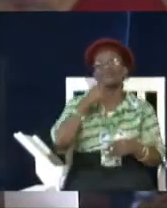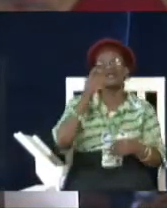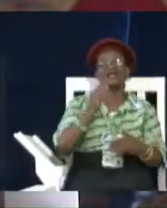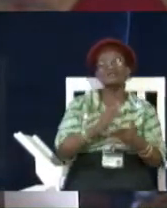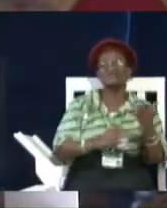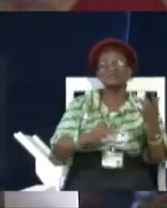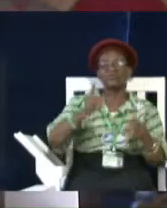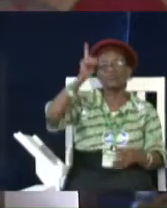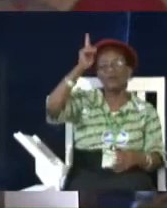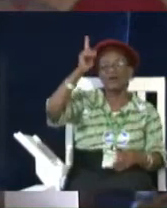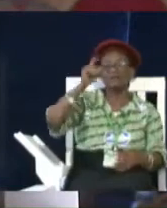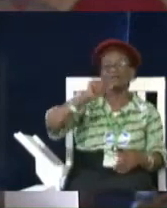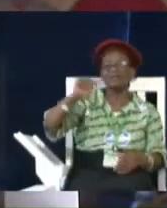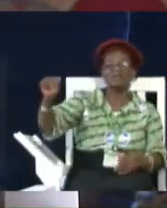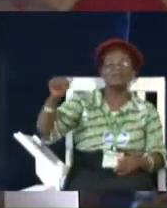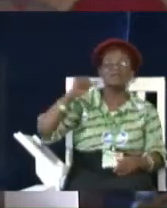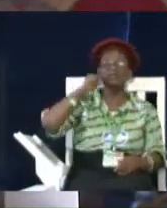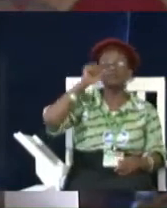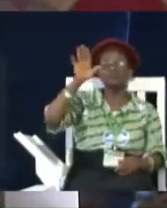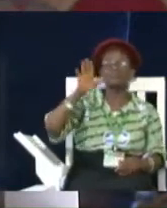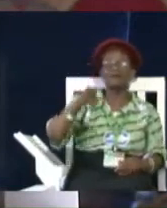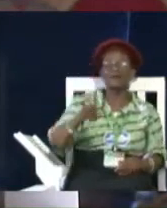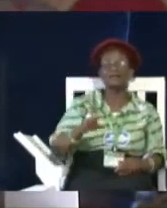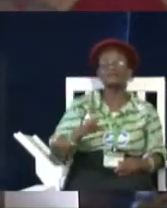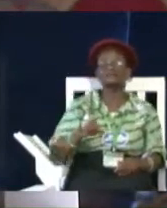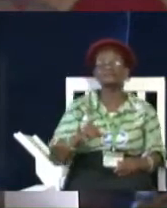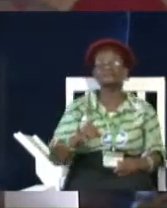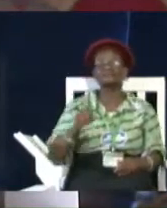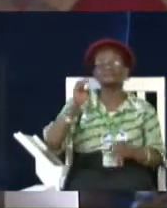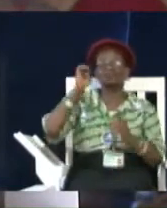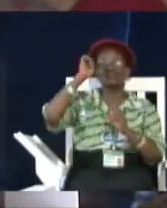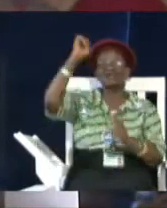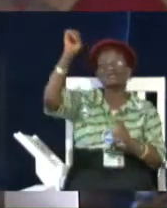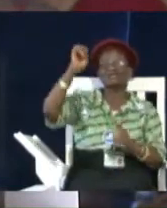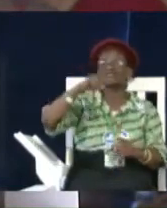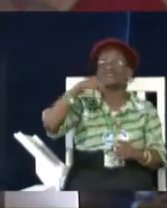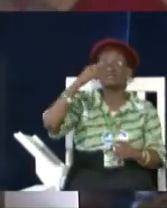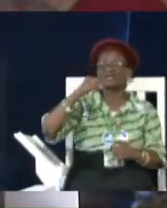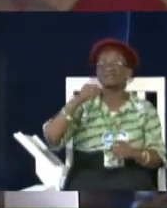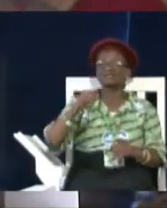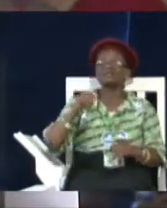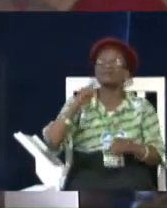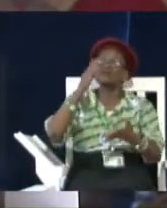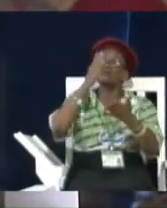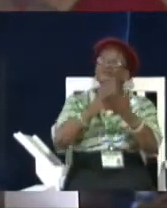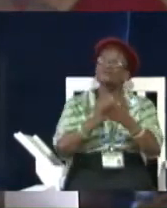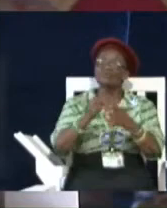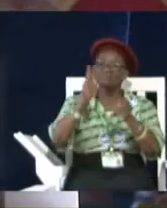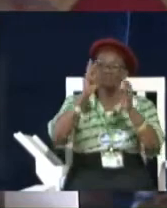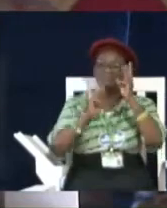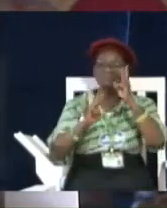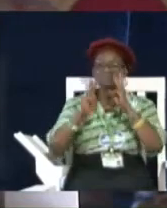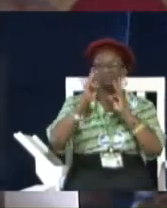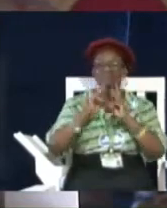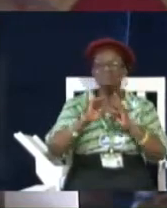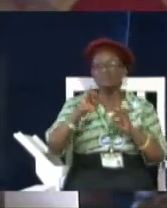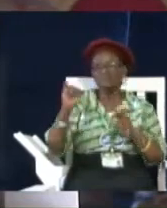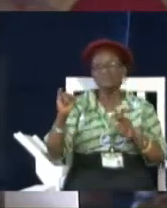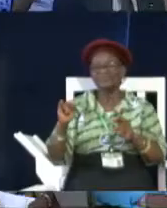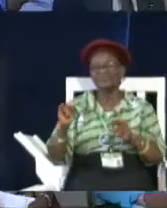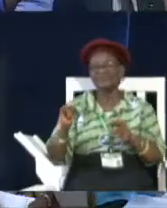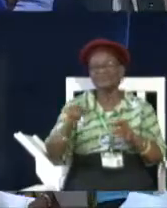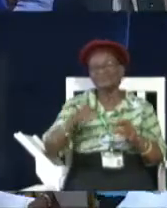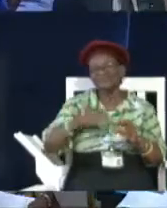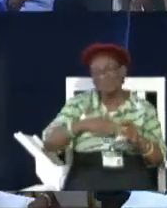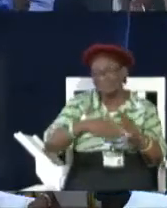someone, a woman. He said, "Stop weeping, my daughter. Your sorrow will end